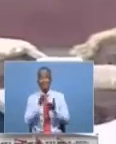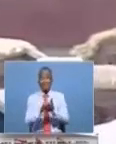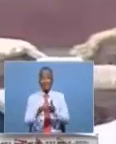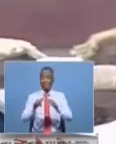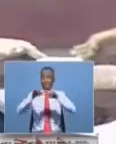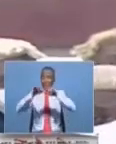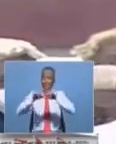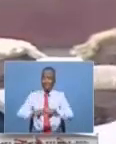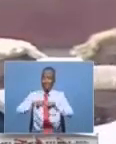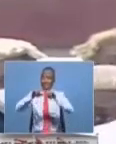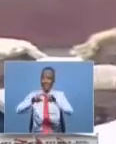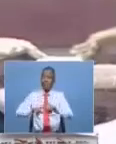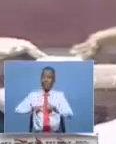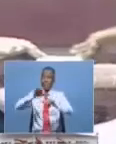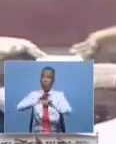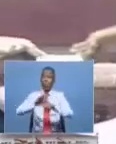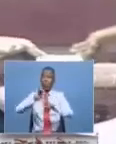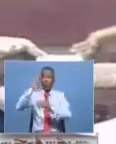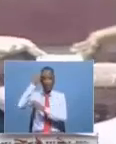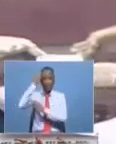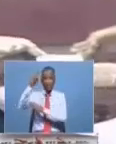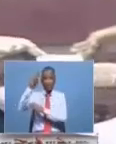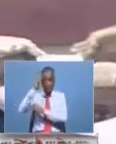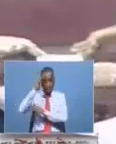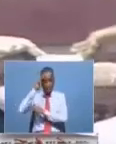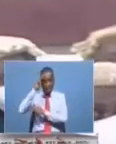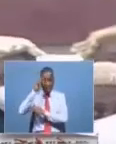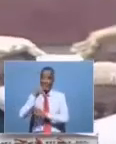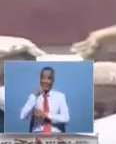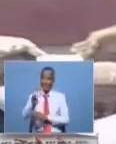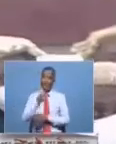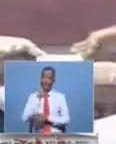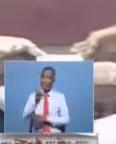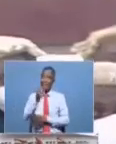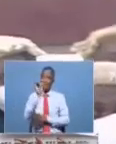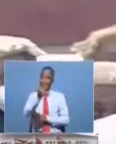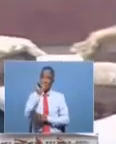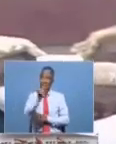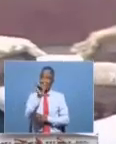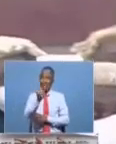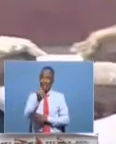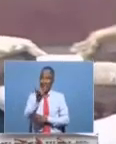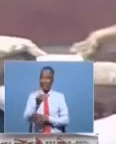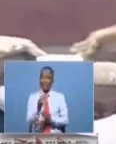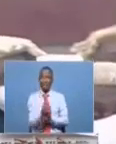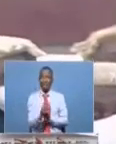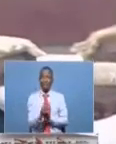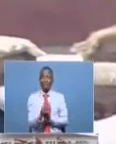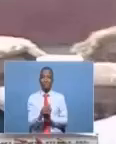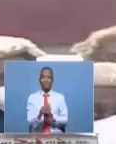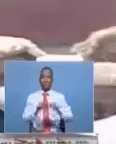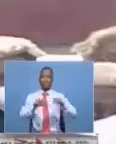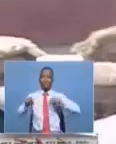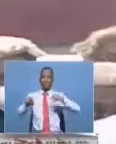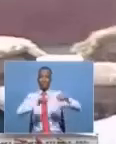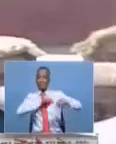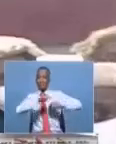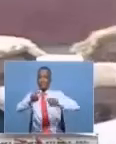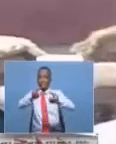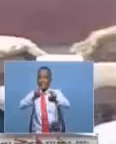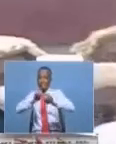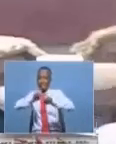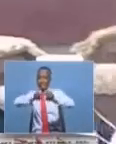reliance that the petitioner placed on those depositions was that he argued the cases to the end?